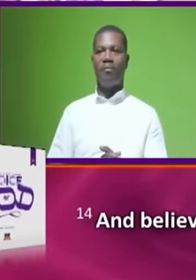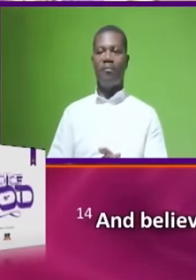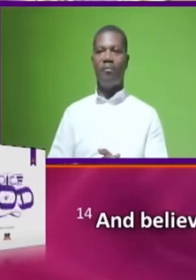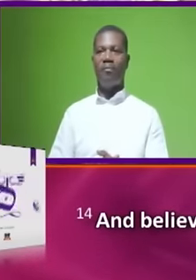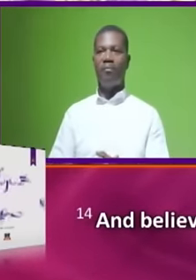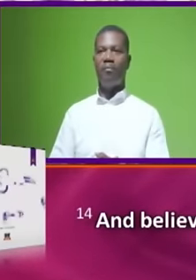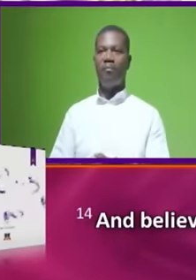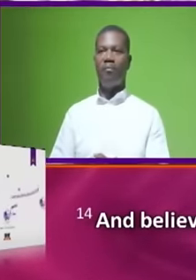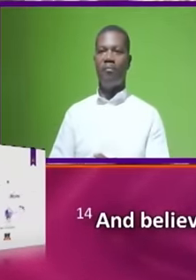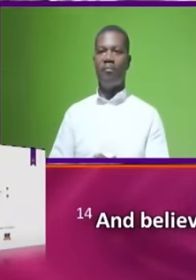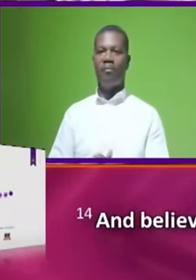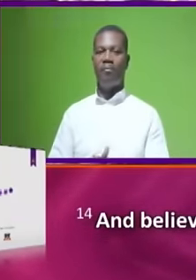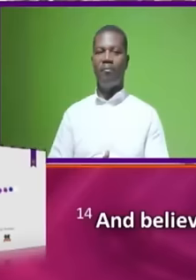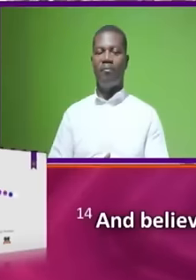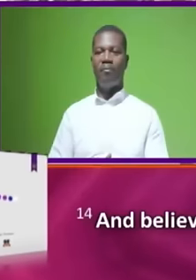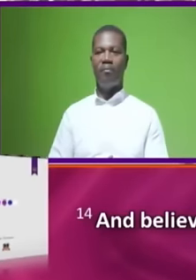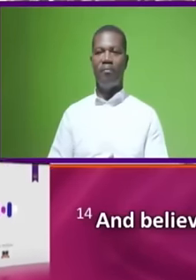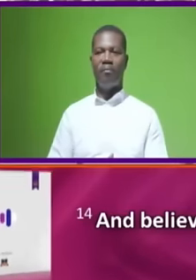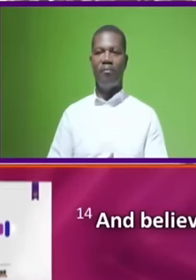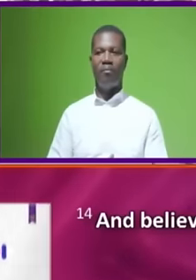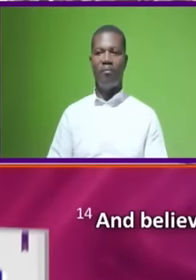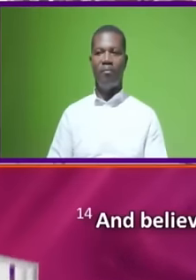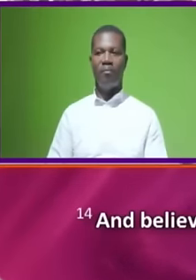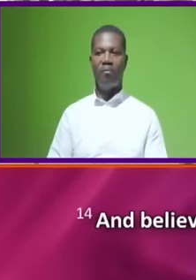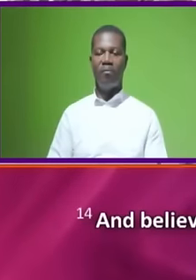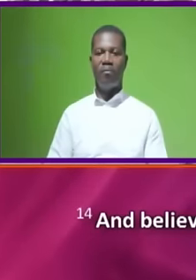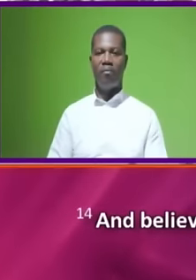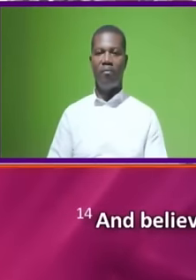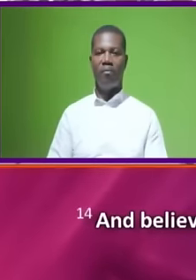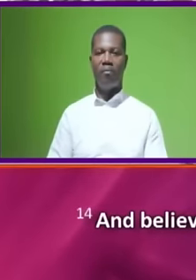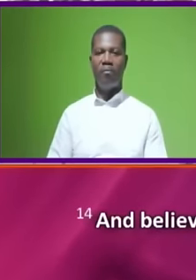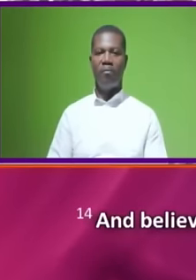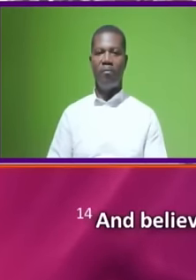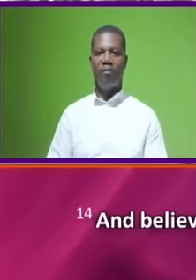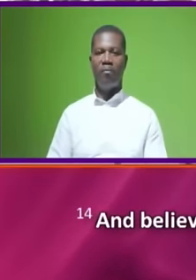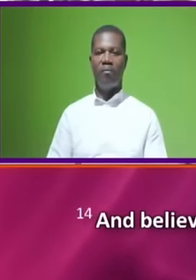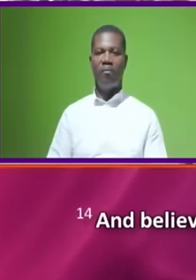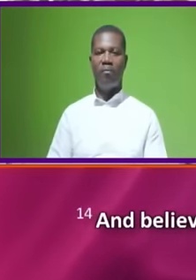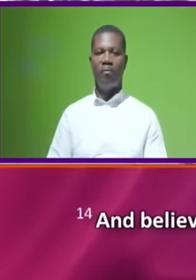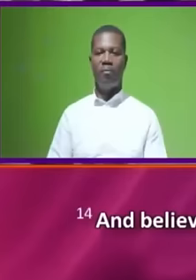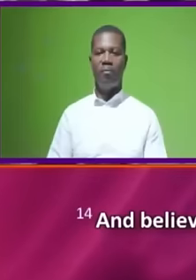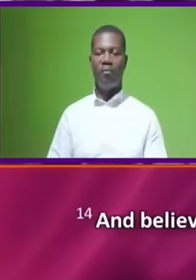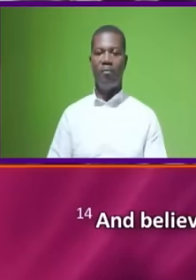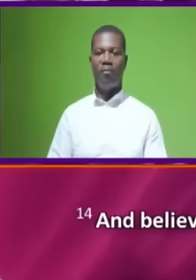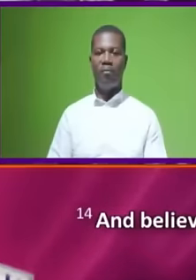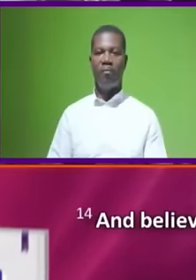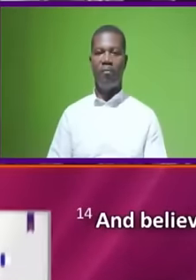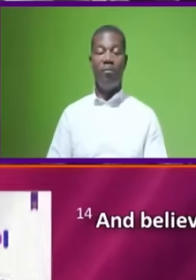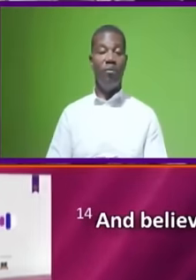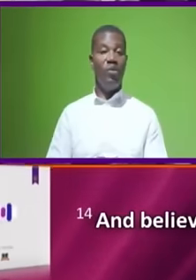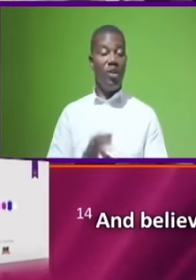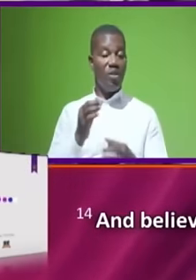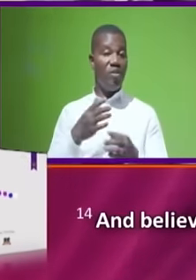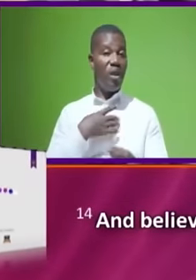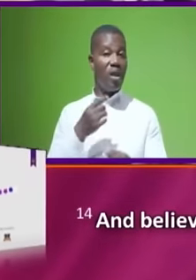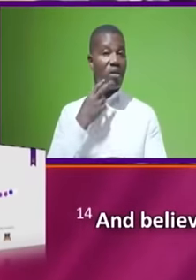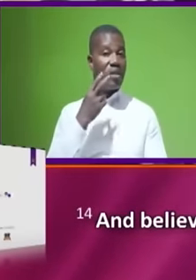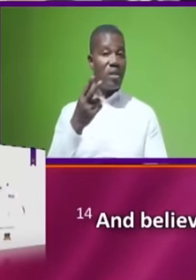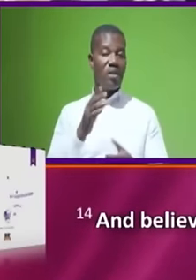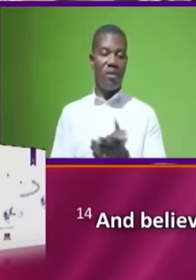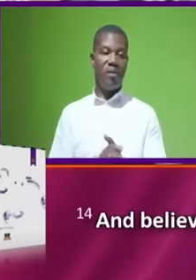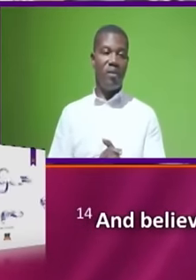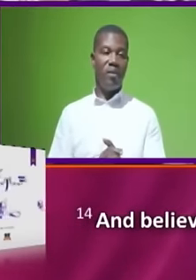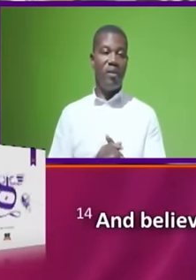Yet you say somewhere with your Bible and you rebel against today, you are punished. Mopa yanja. You chawasu.